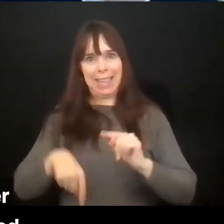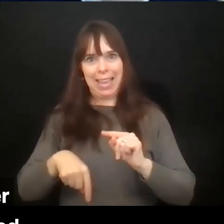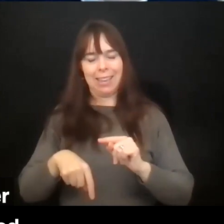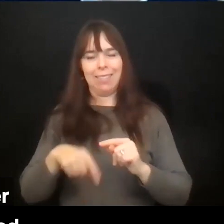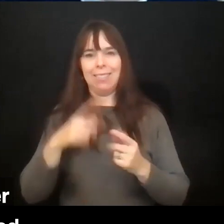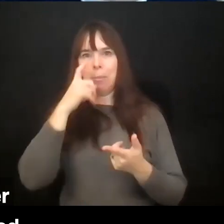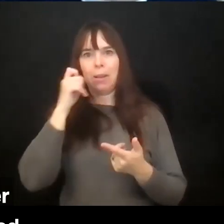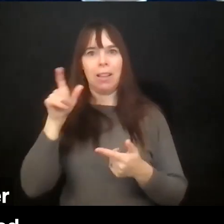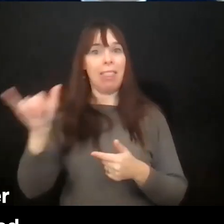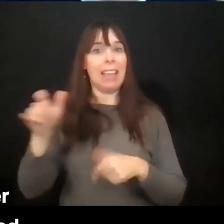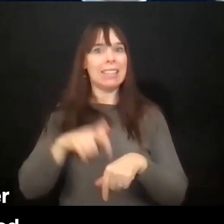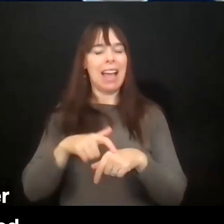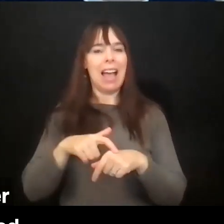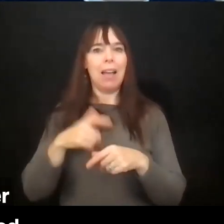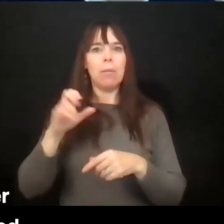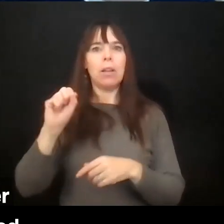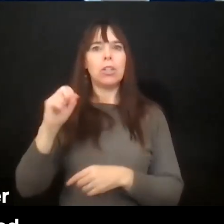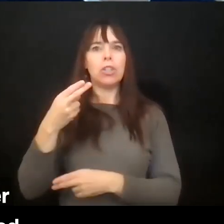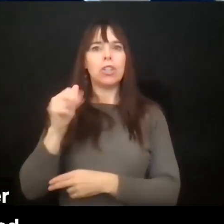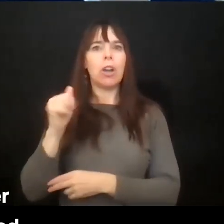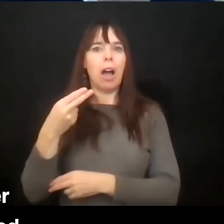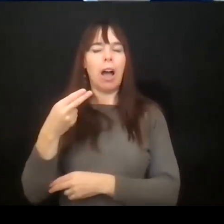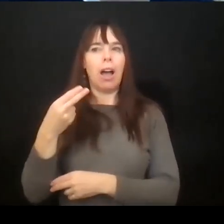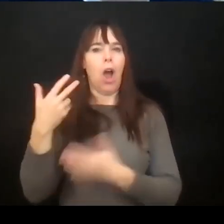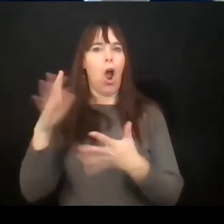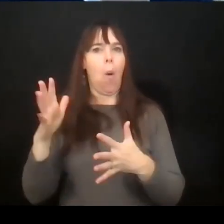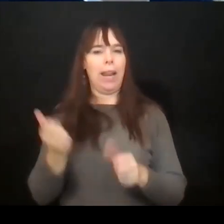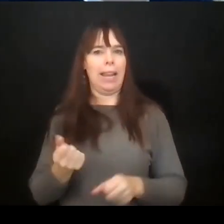because it was after the Shah was deposed.